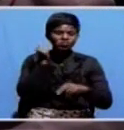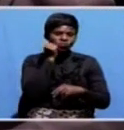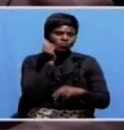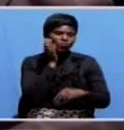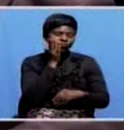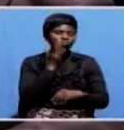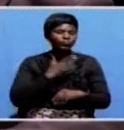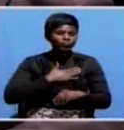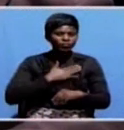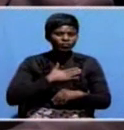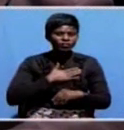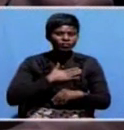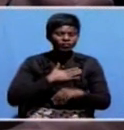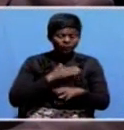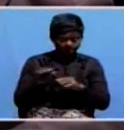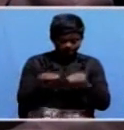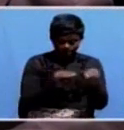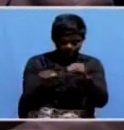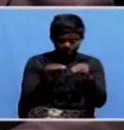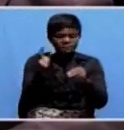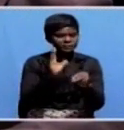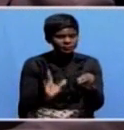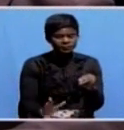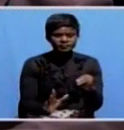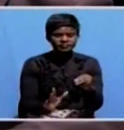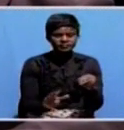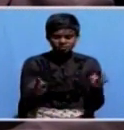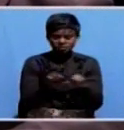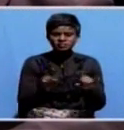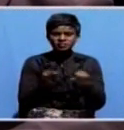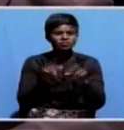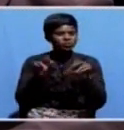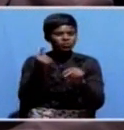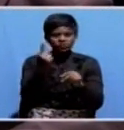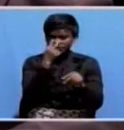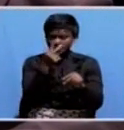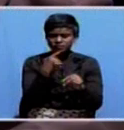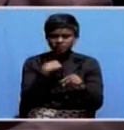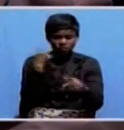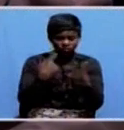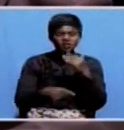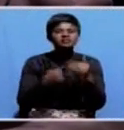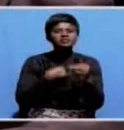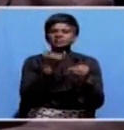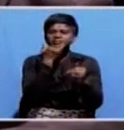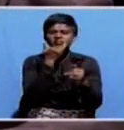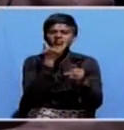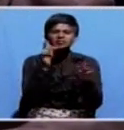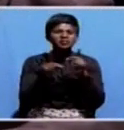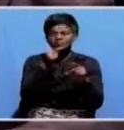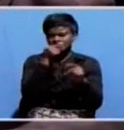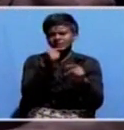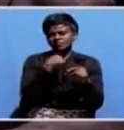area, never moved an inch, and nobody saw me, what mistake would the people say I've